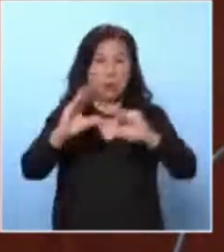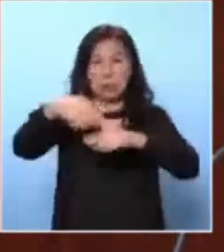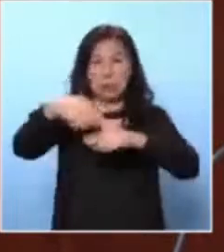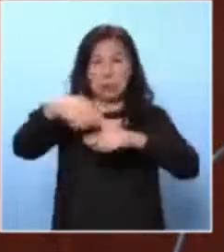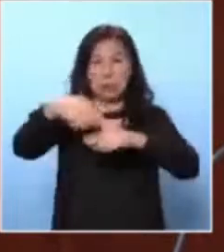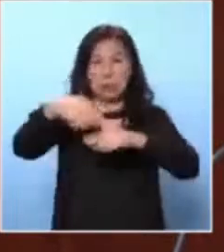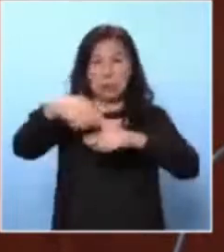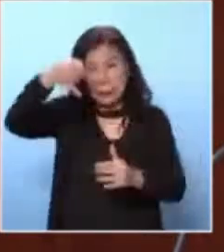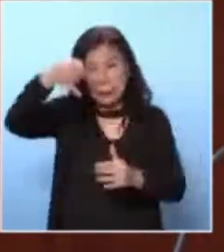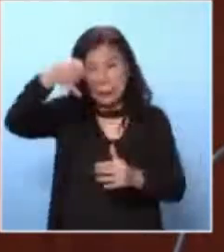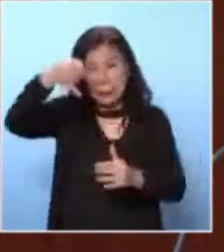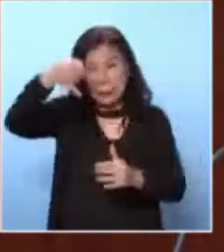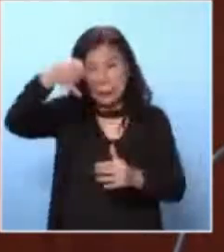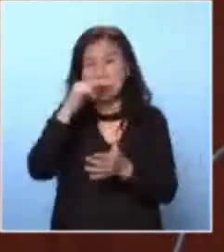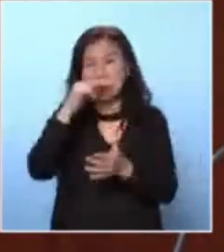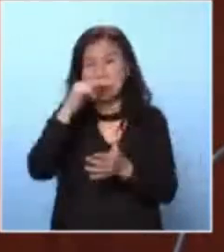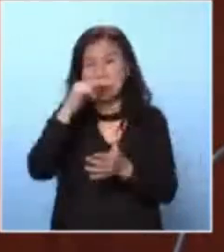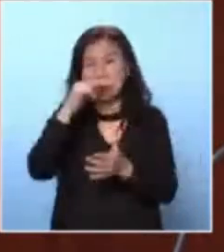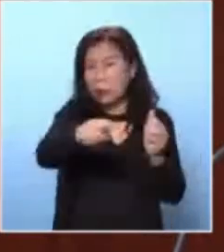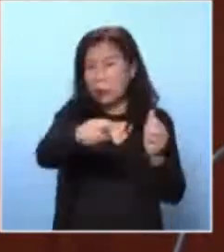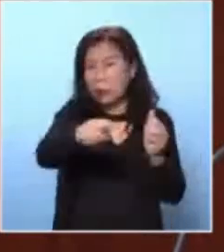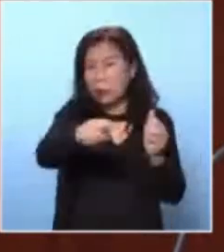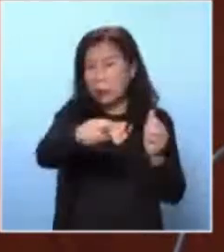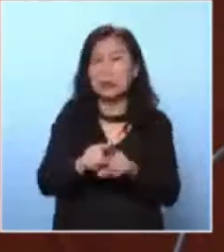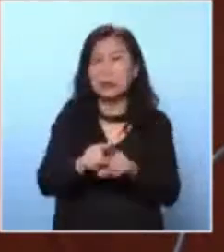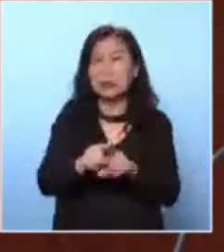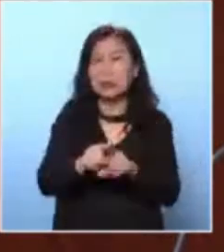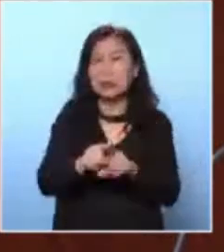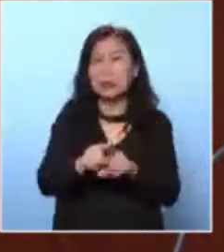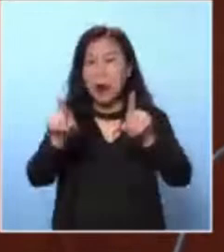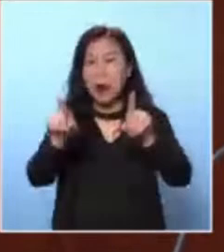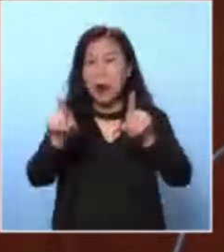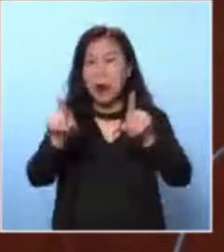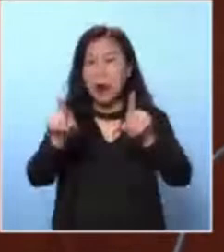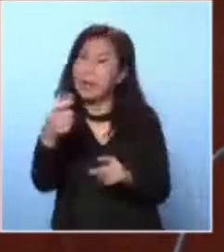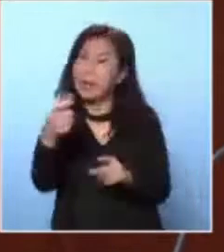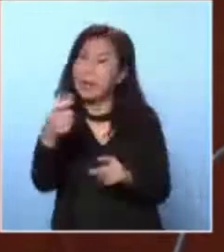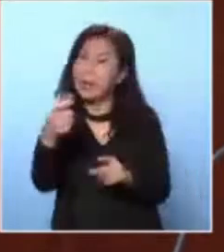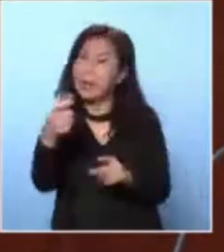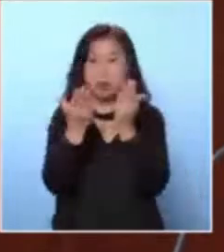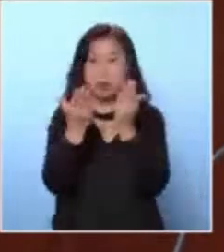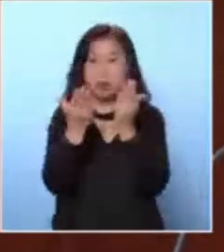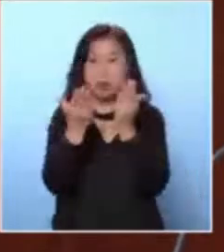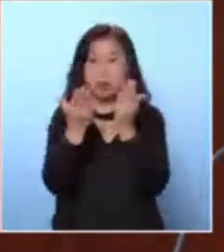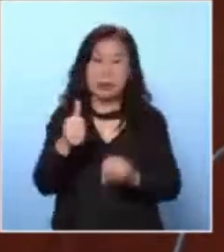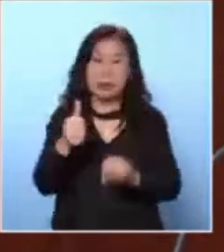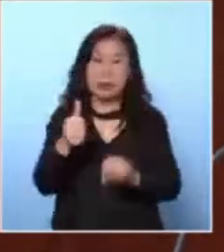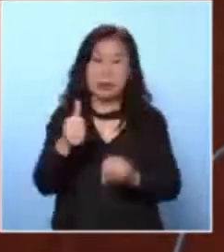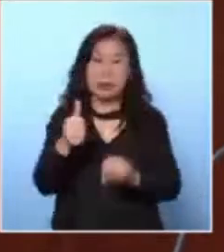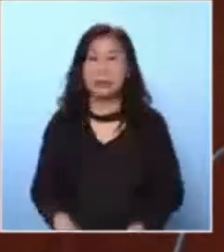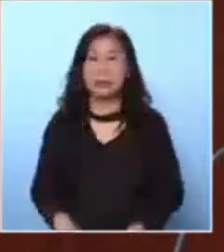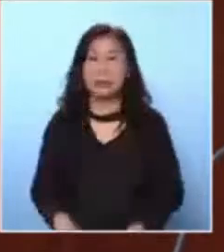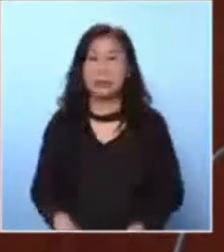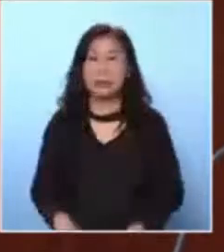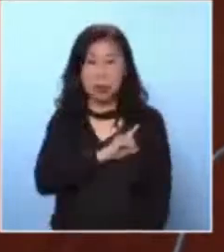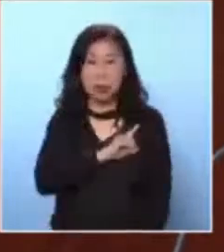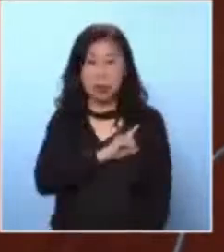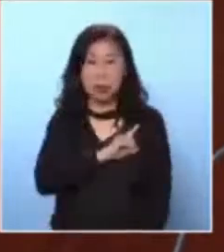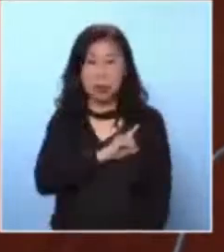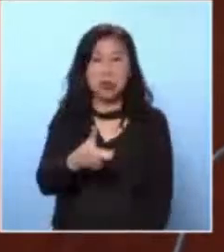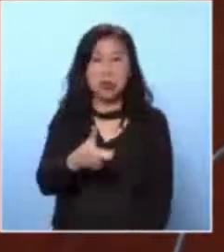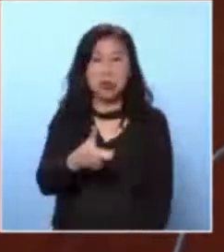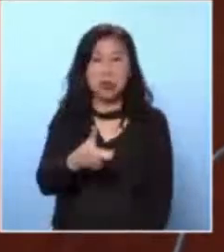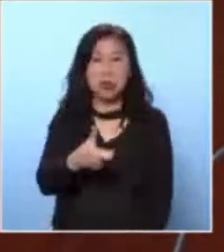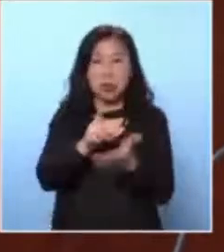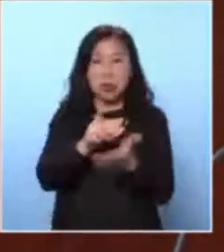In 2024, we will launch a new round of the land grant scheme and startup loan scheme in a bid to support self-financing